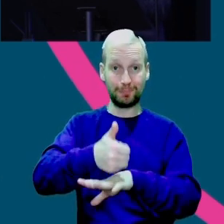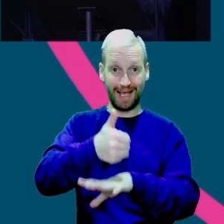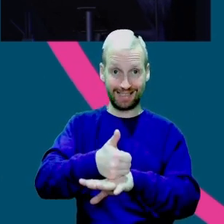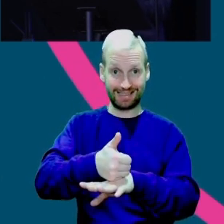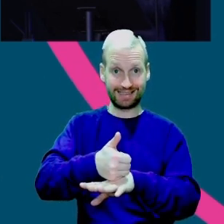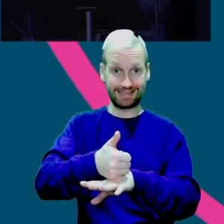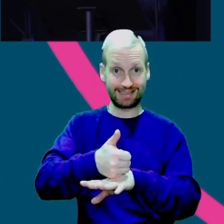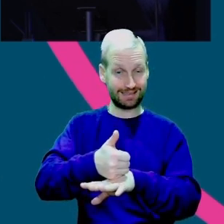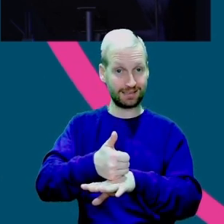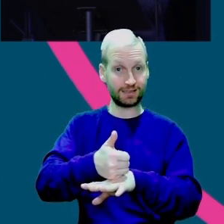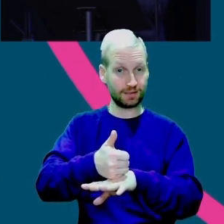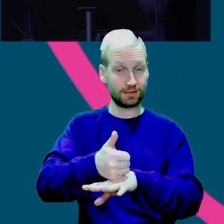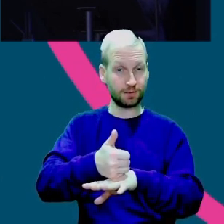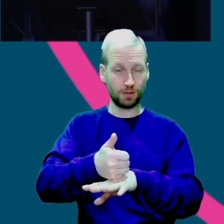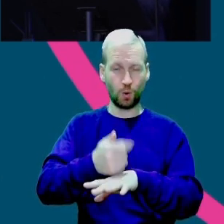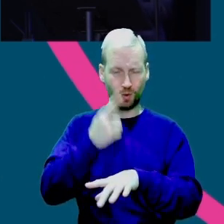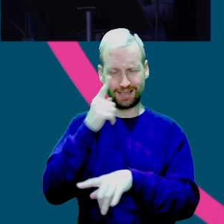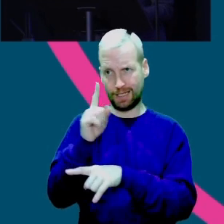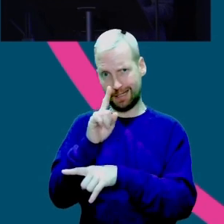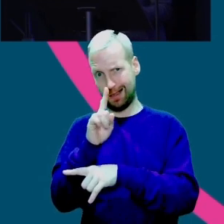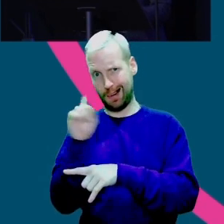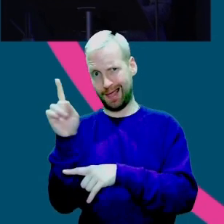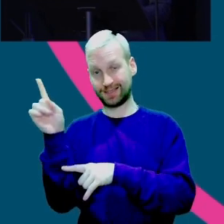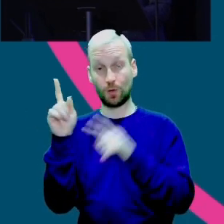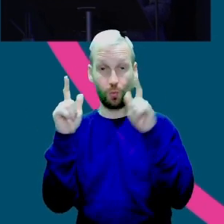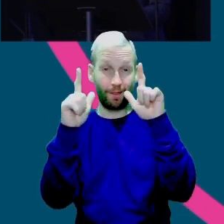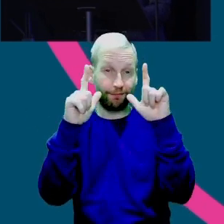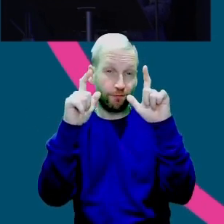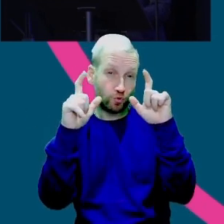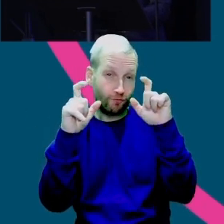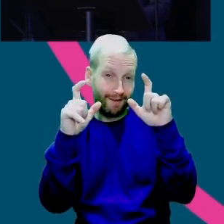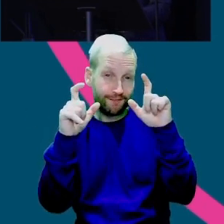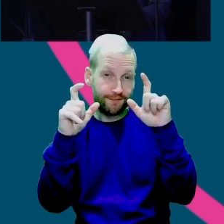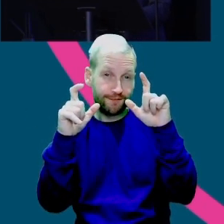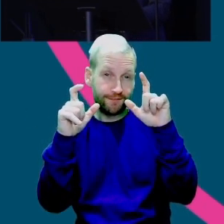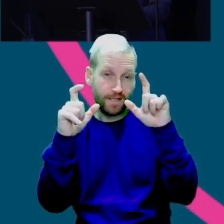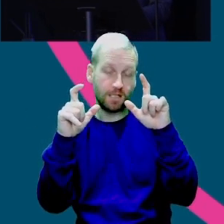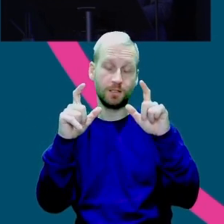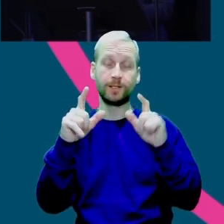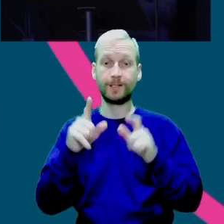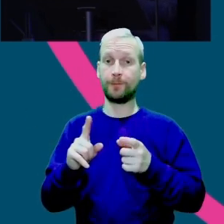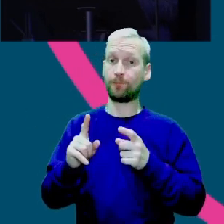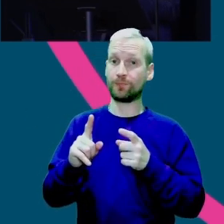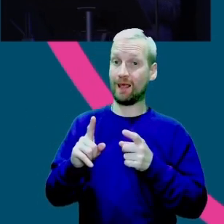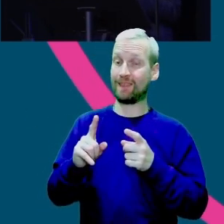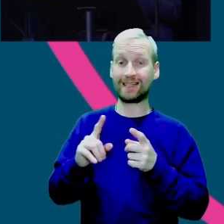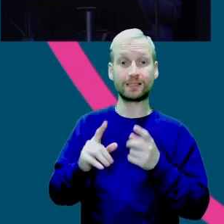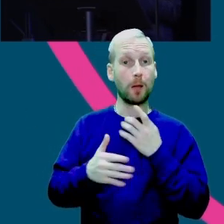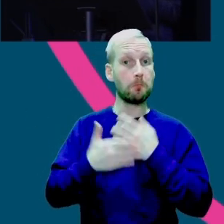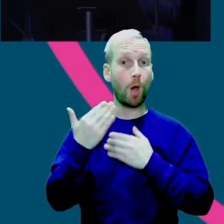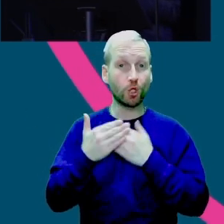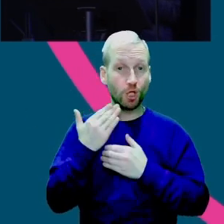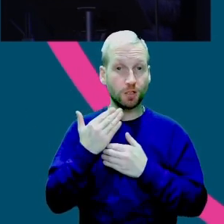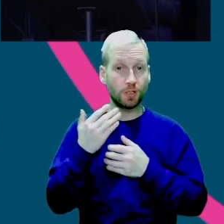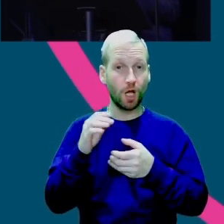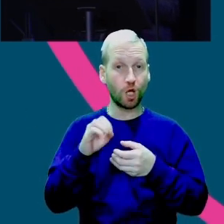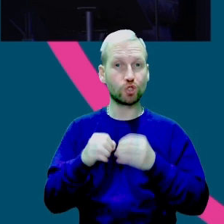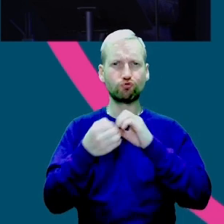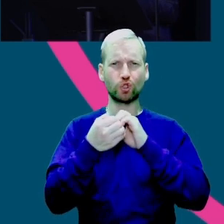on the slides coming up with the pictures. This is constructed with modern methods of